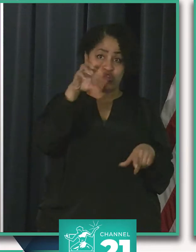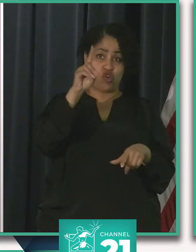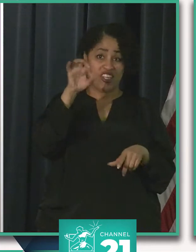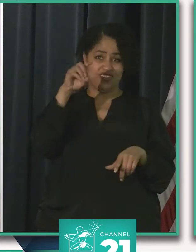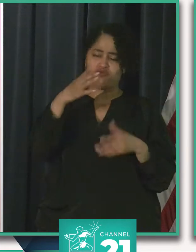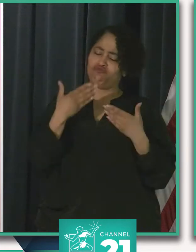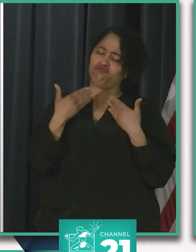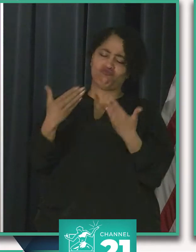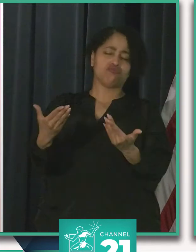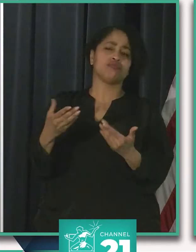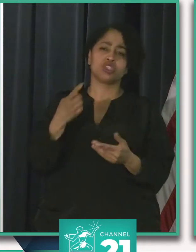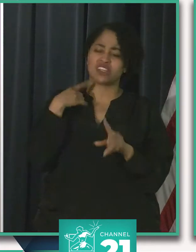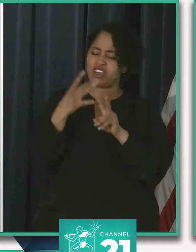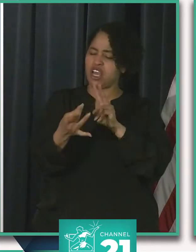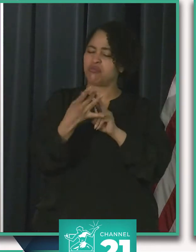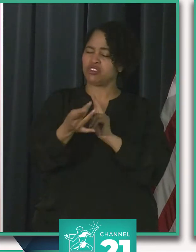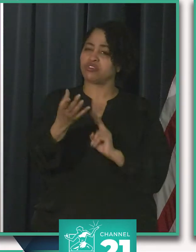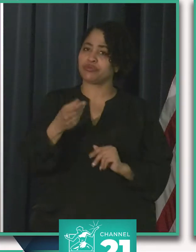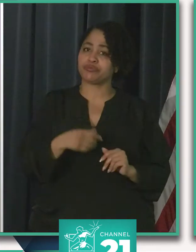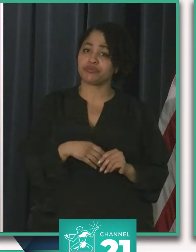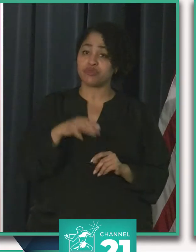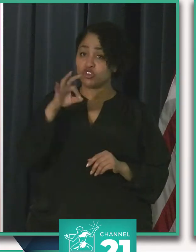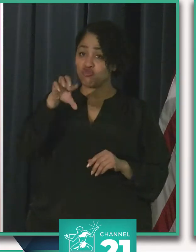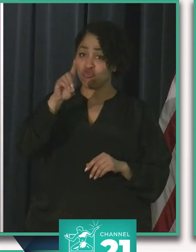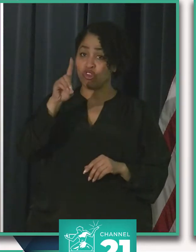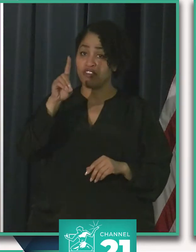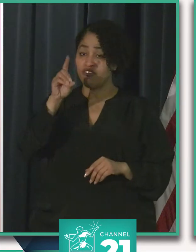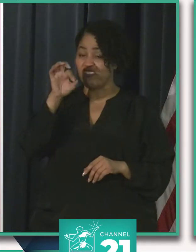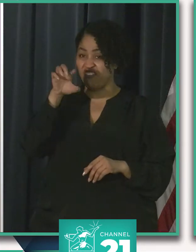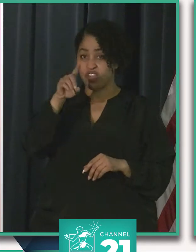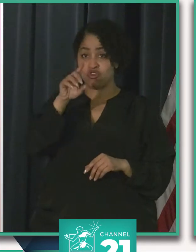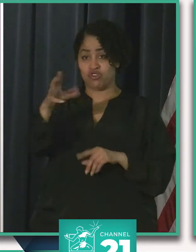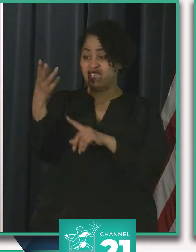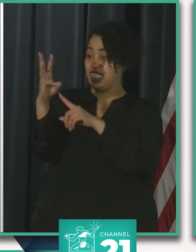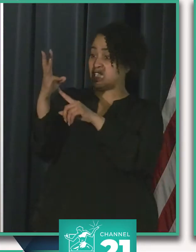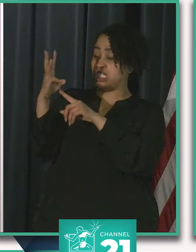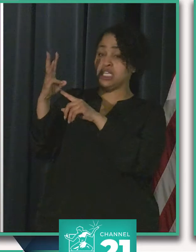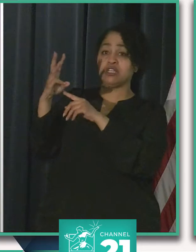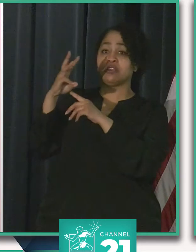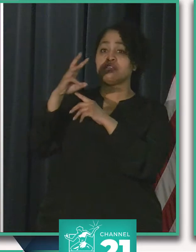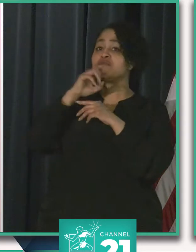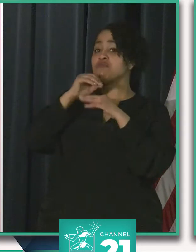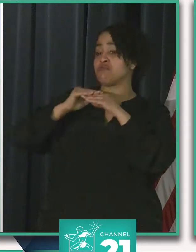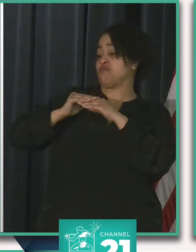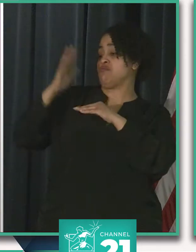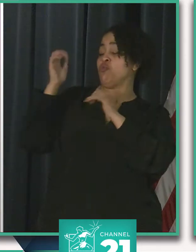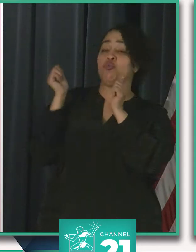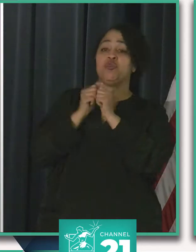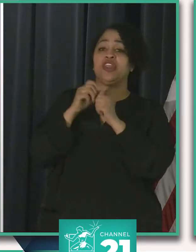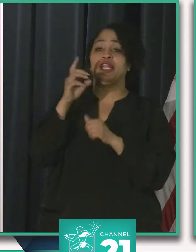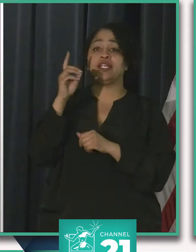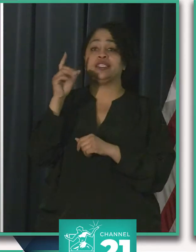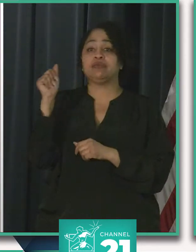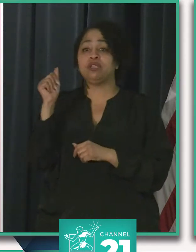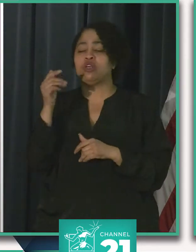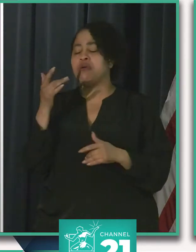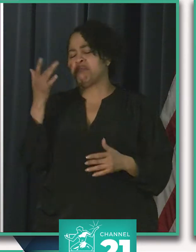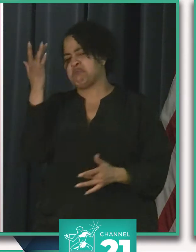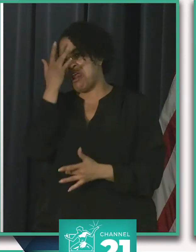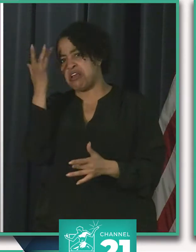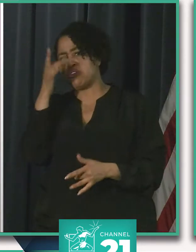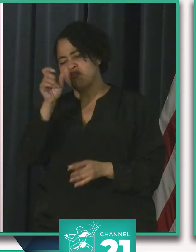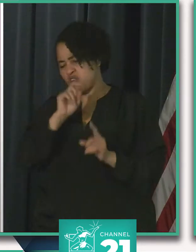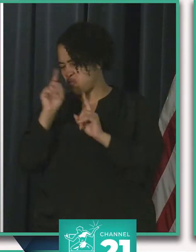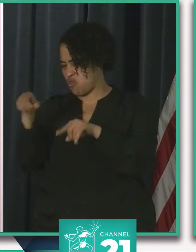those choices. At Ford Field, if you're 16 or over with a disability or medical condition, you can go